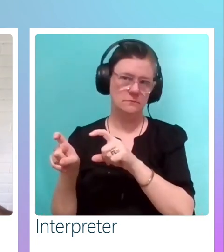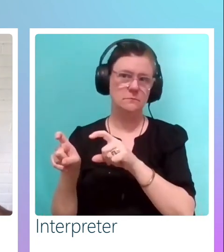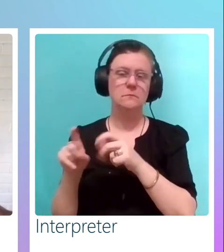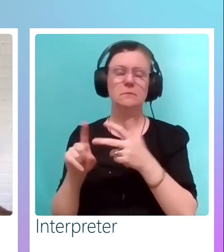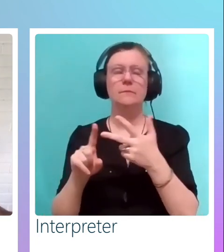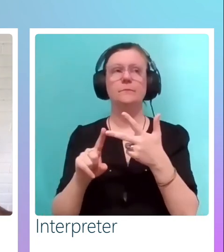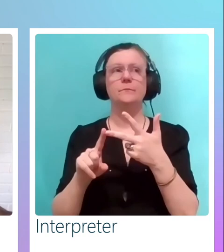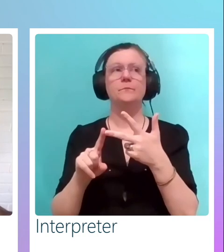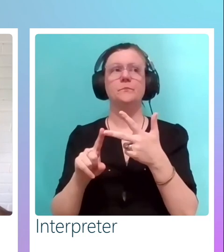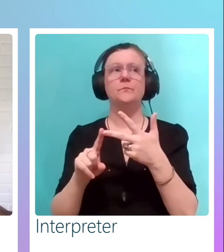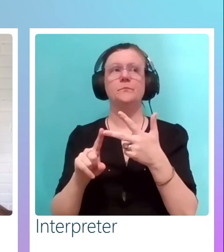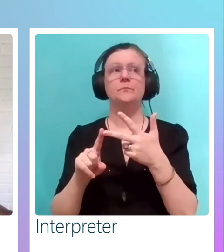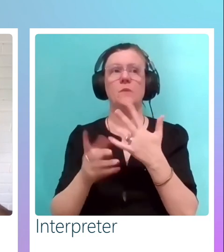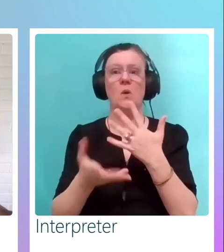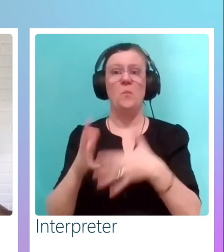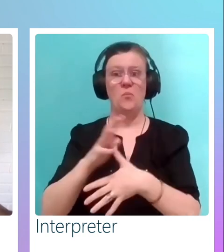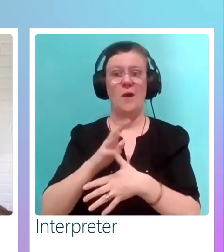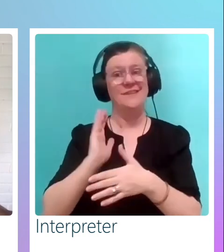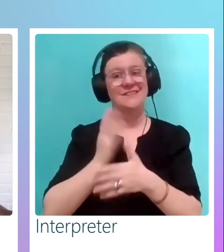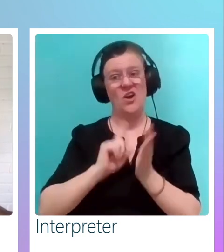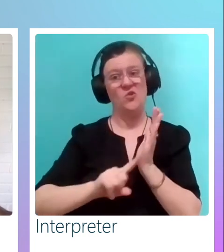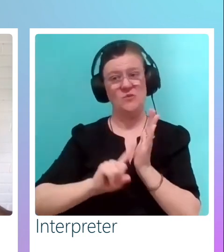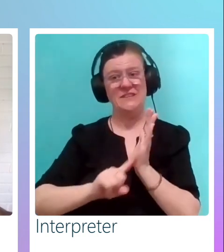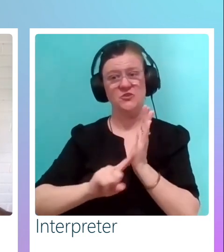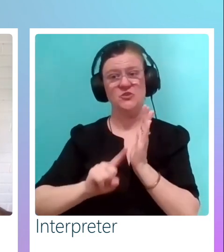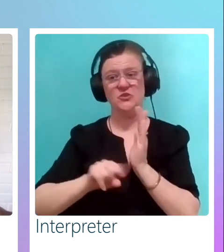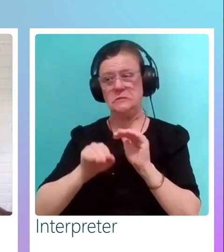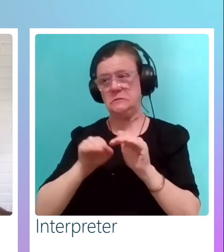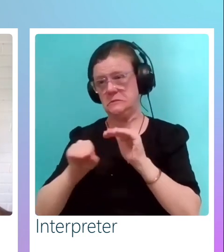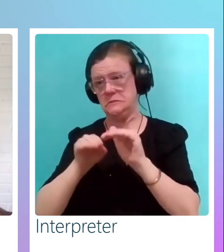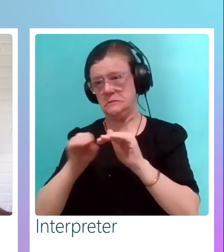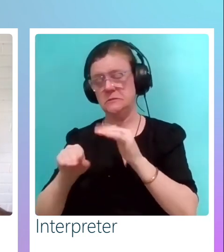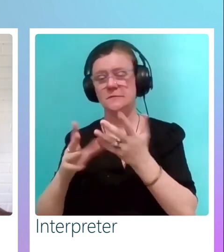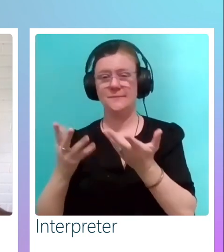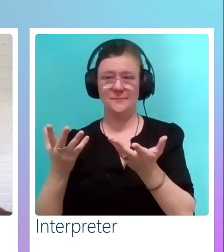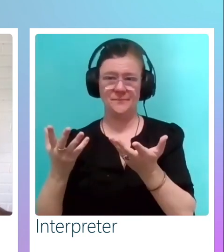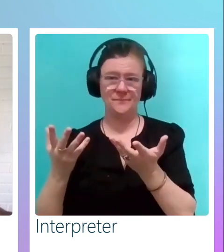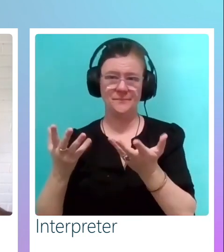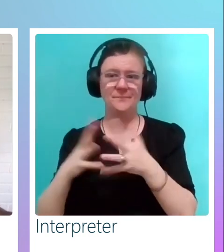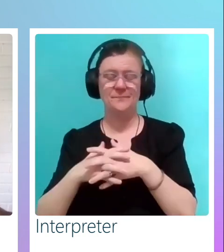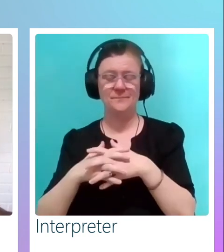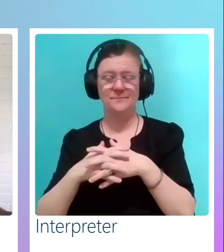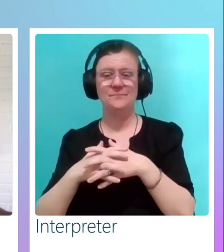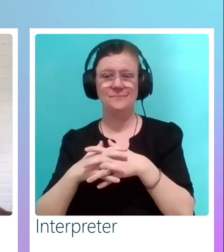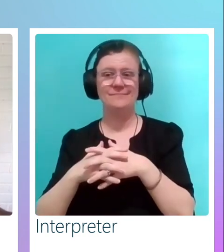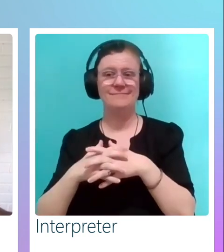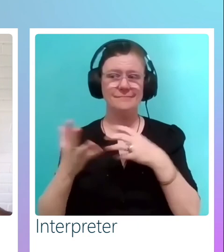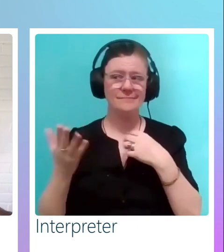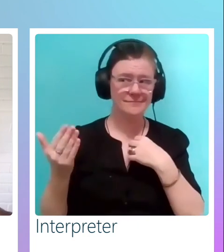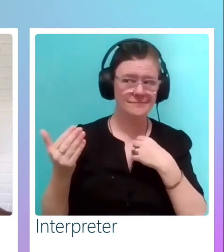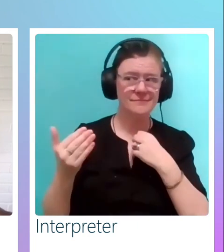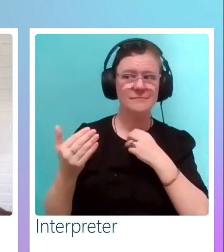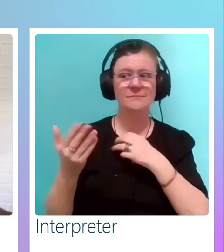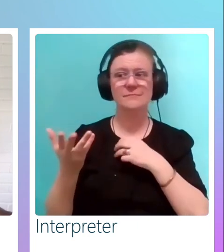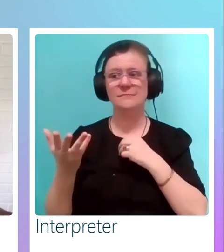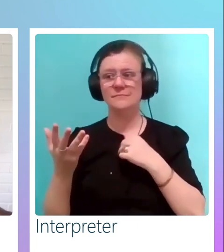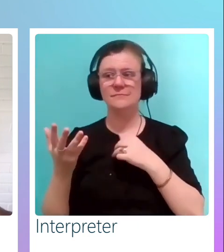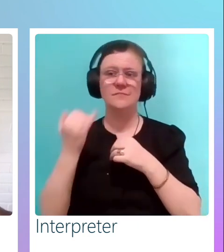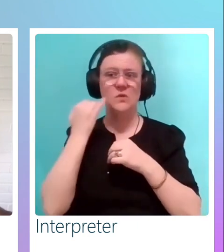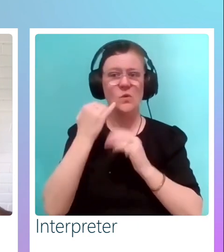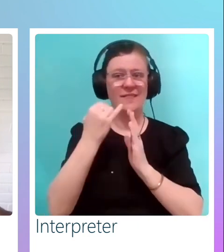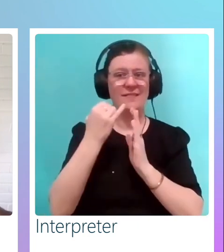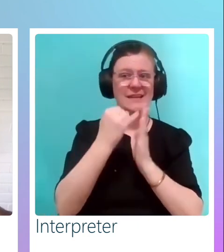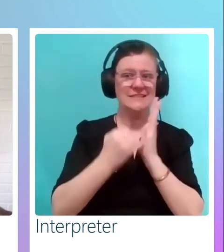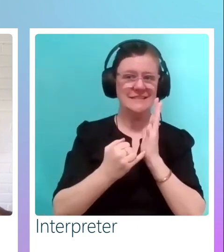focus on is user research as part of user-centered design. That's, you know, it was that first design